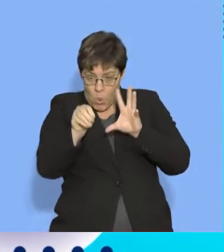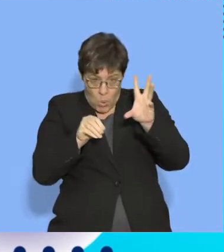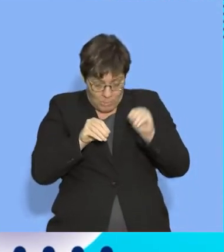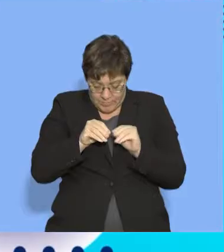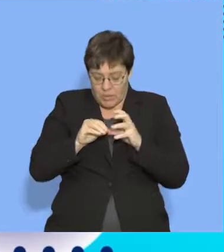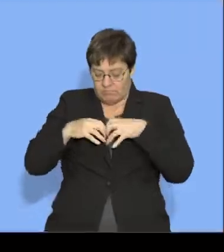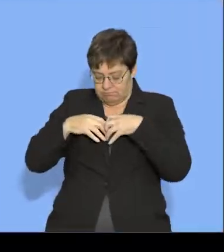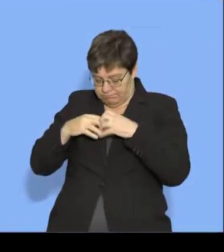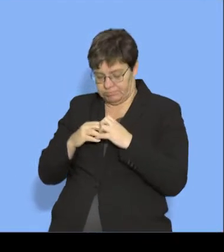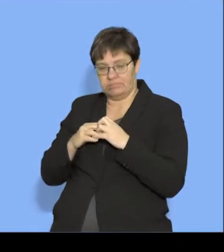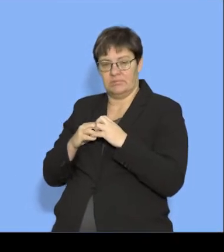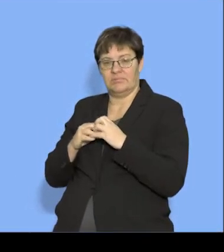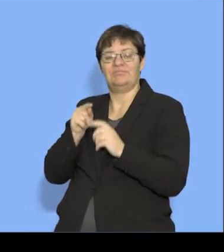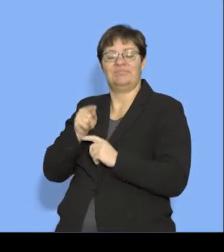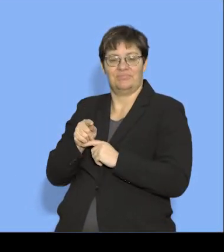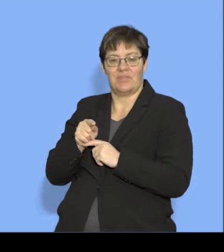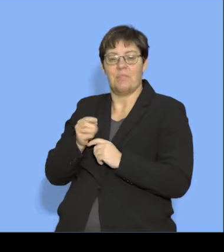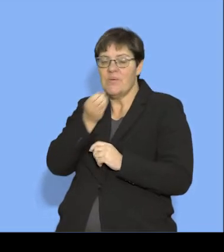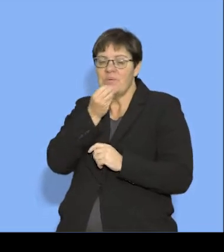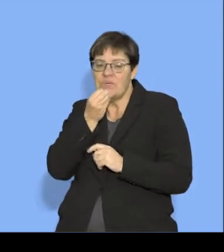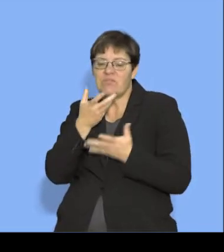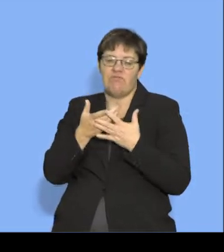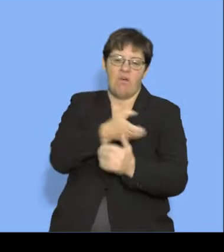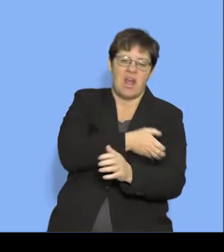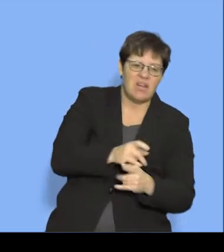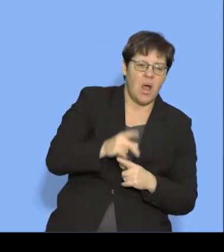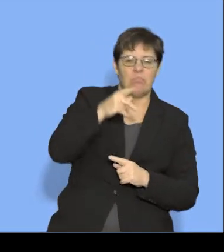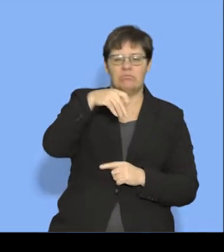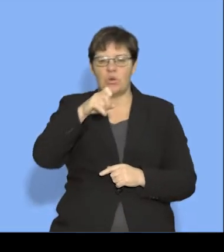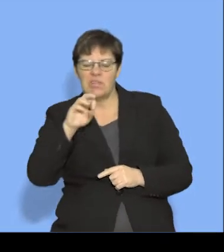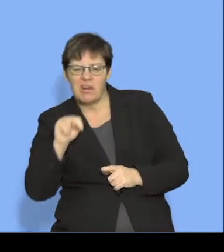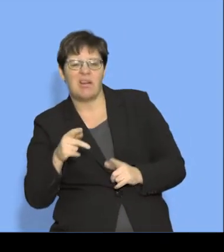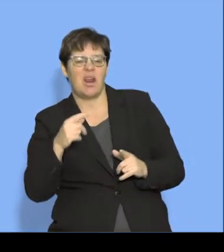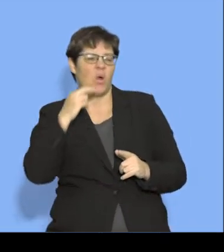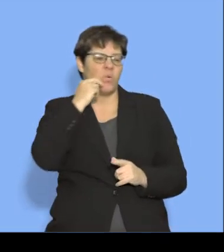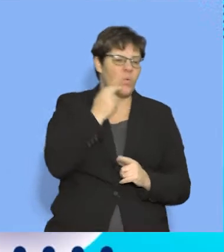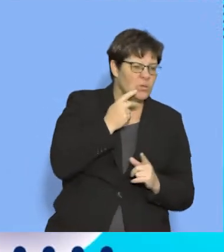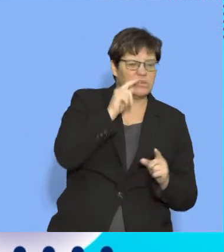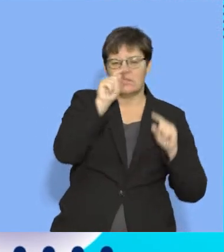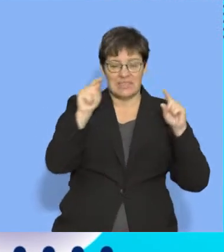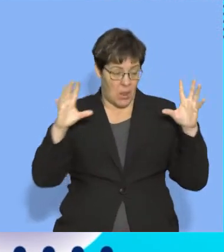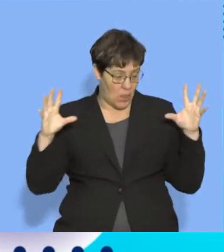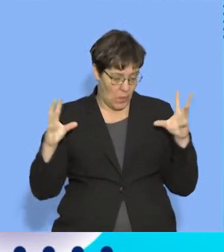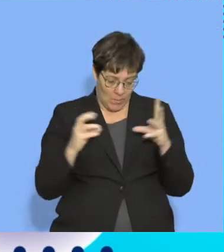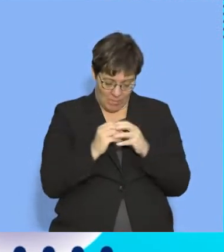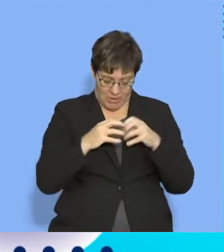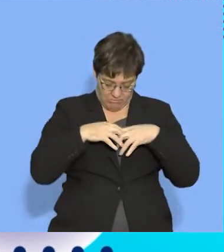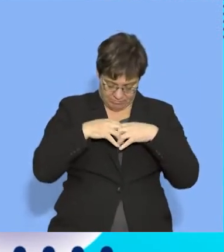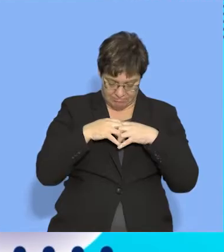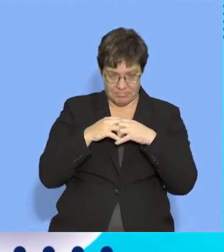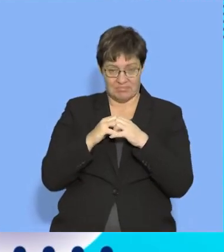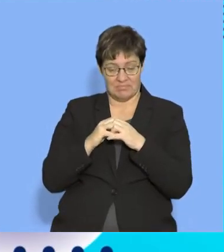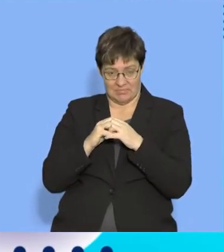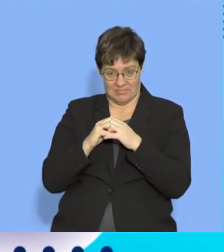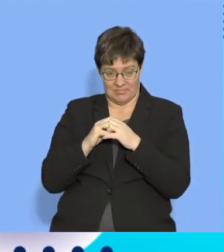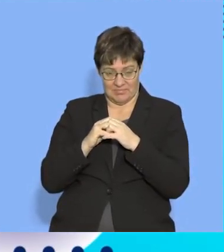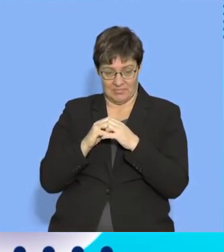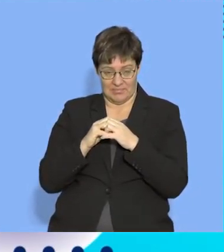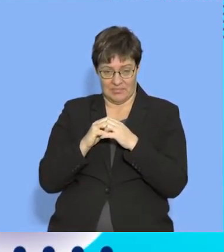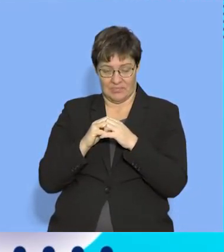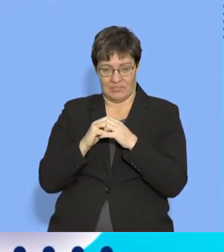absorbed, these nutrients such as amino acids and your simple glucose molecules and your fatty acids and glycerol are